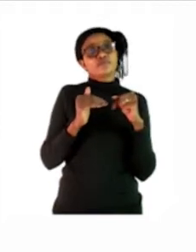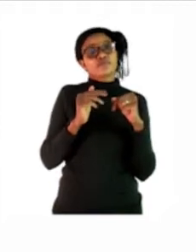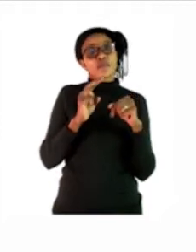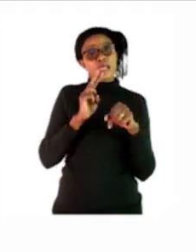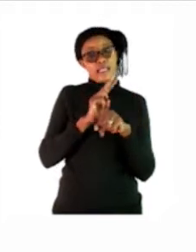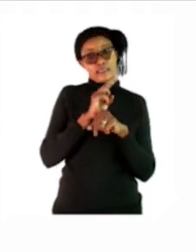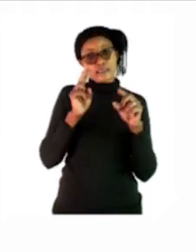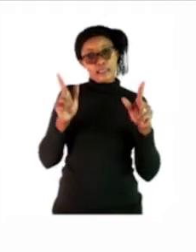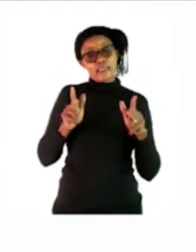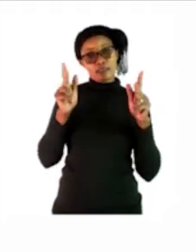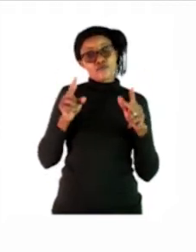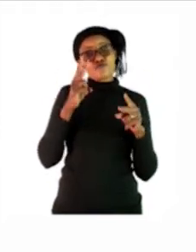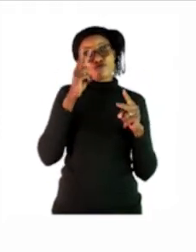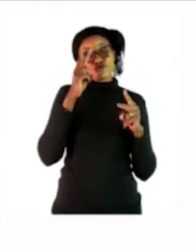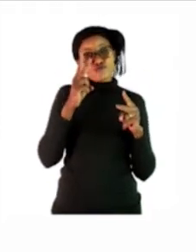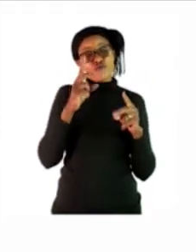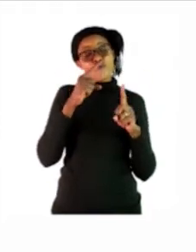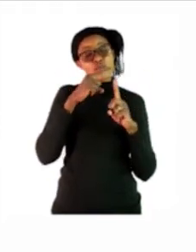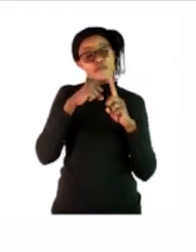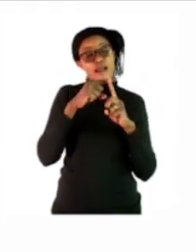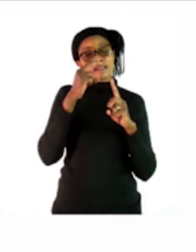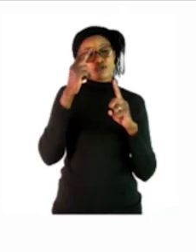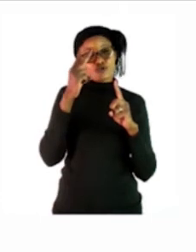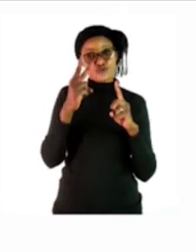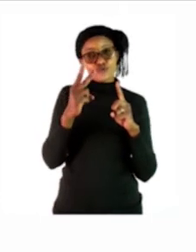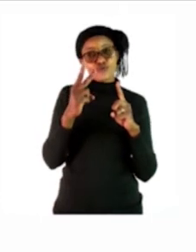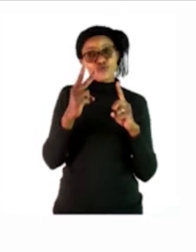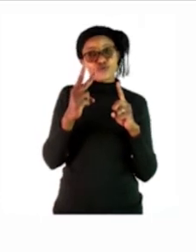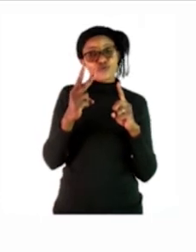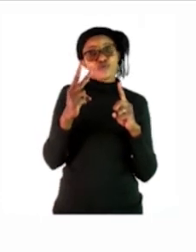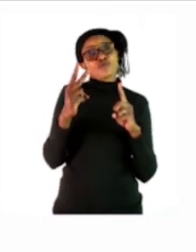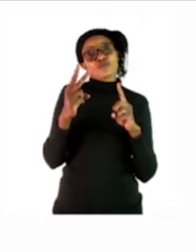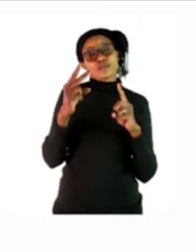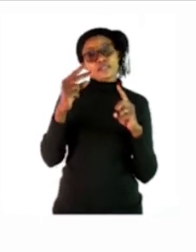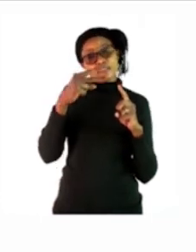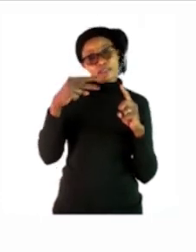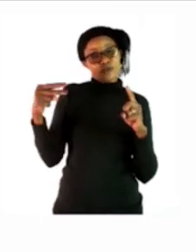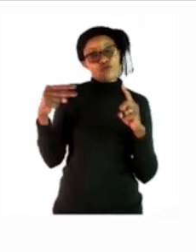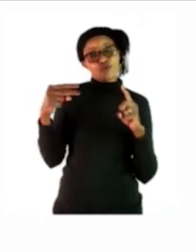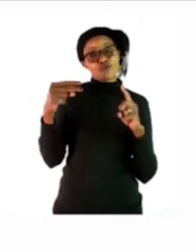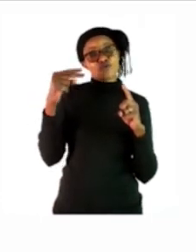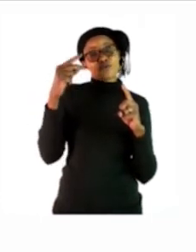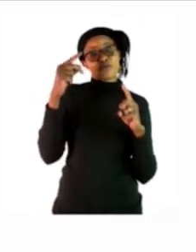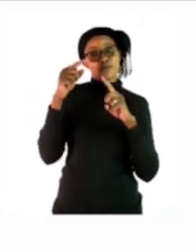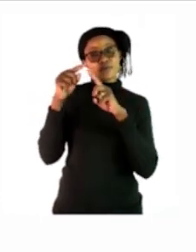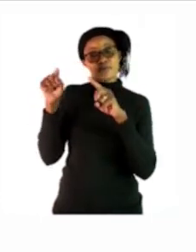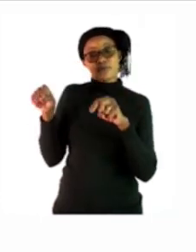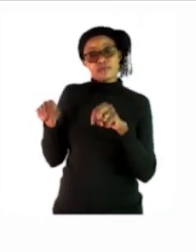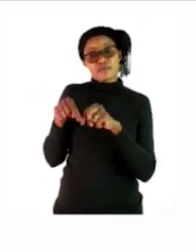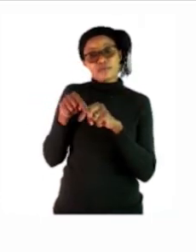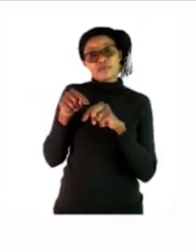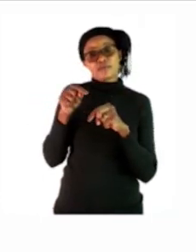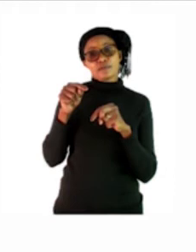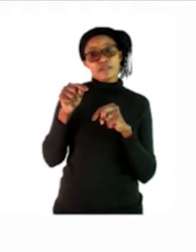train. 2 plus 2 equals, and fill in the answer there by